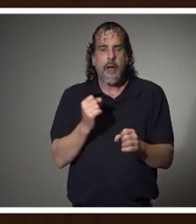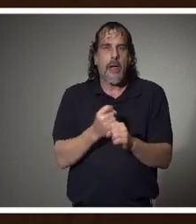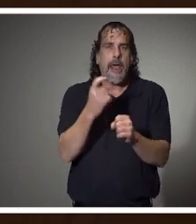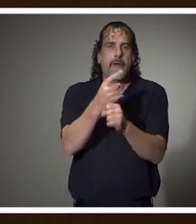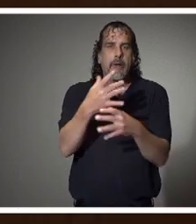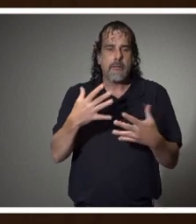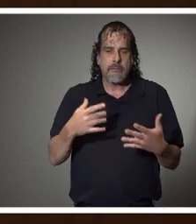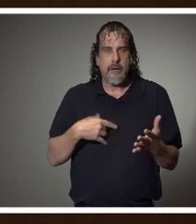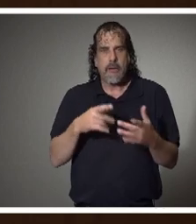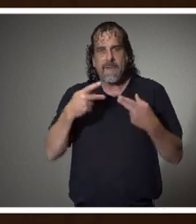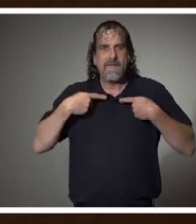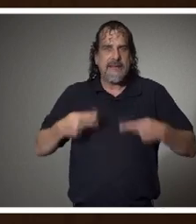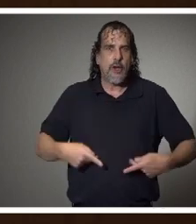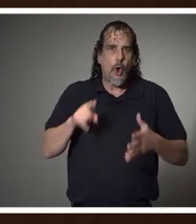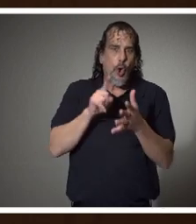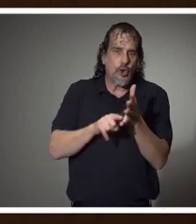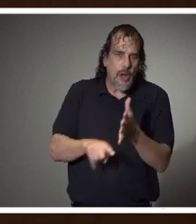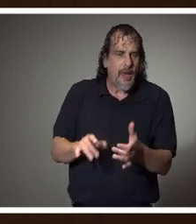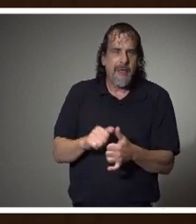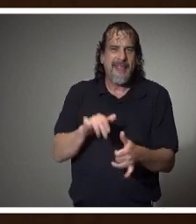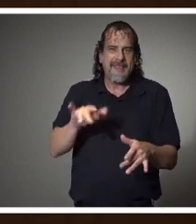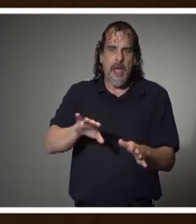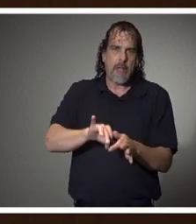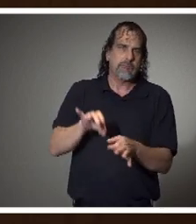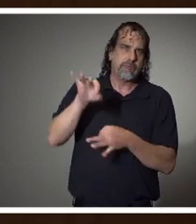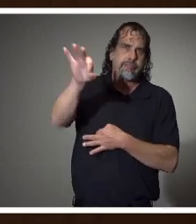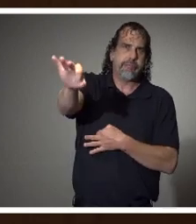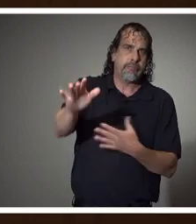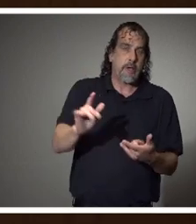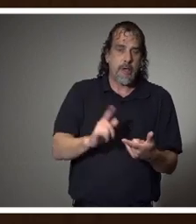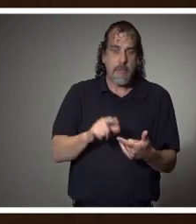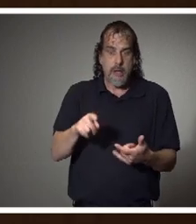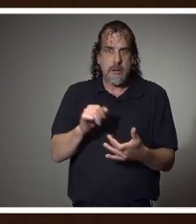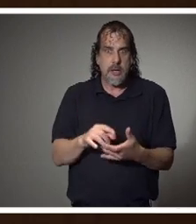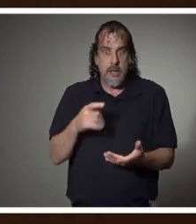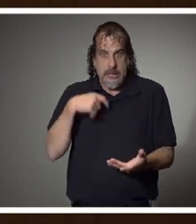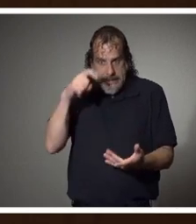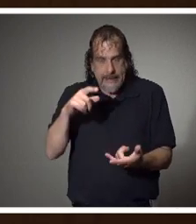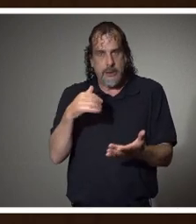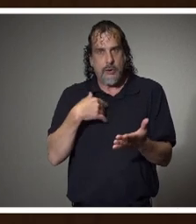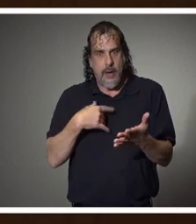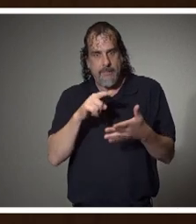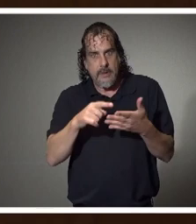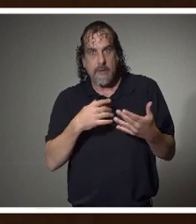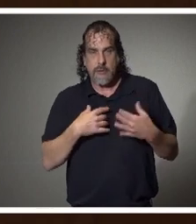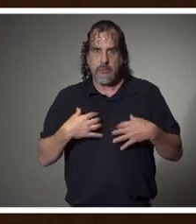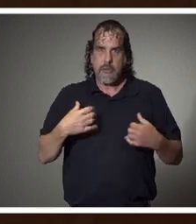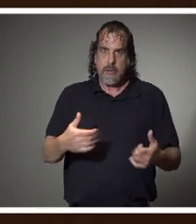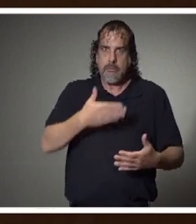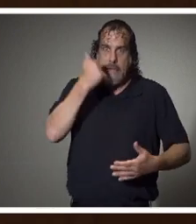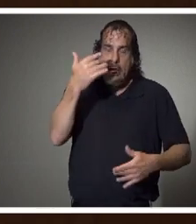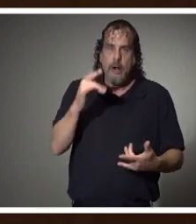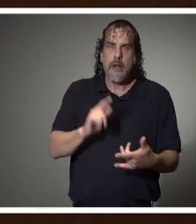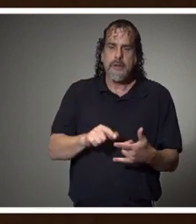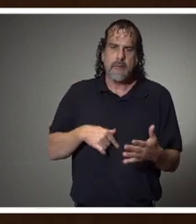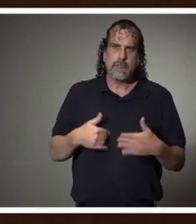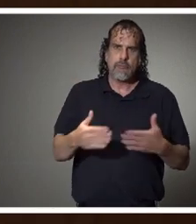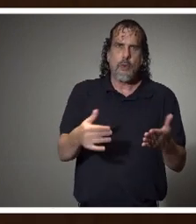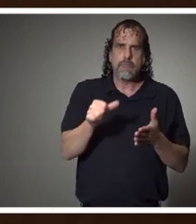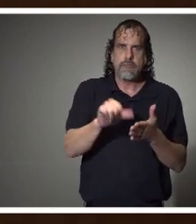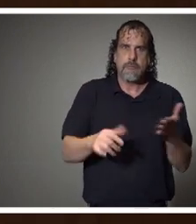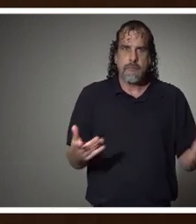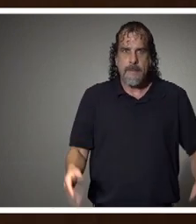probably be delayed. But things that need medical attention, more and more of that's going to be important to have available to Mississippi patients. I